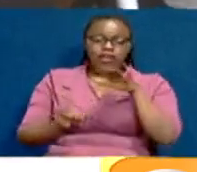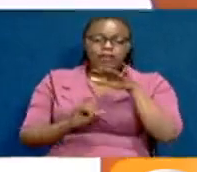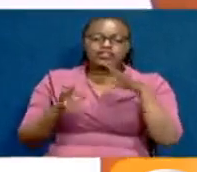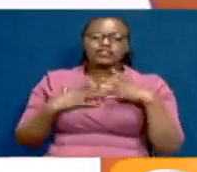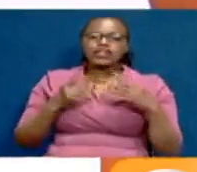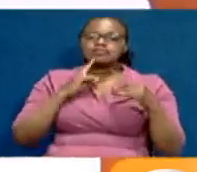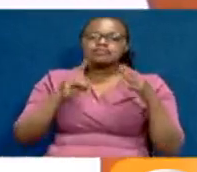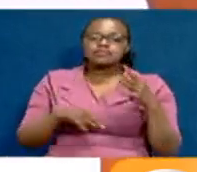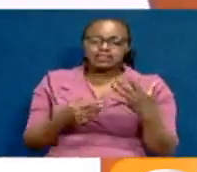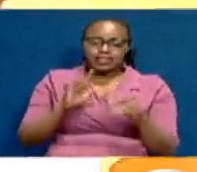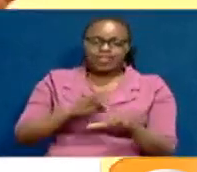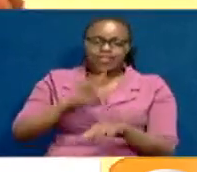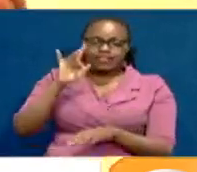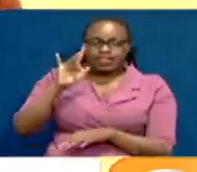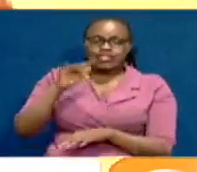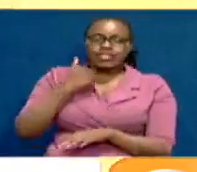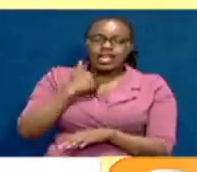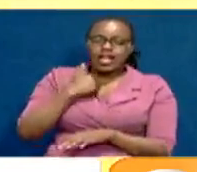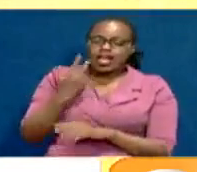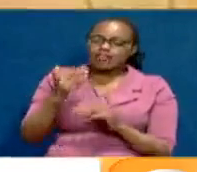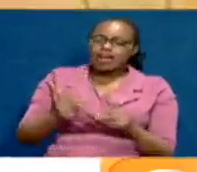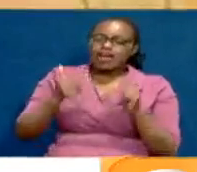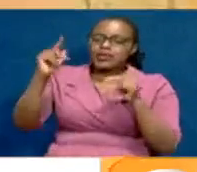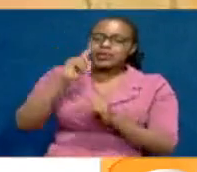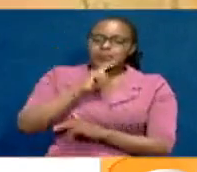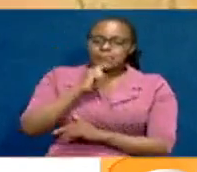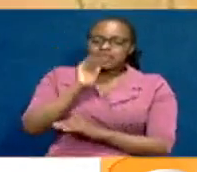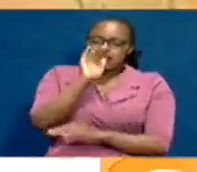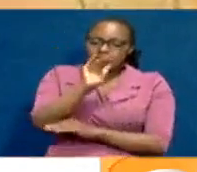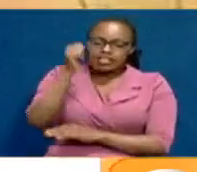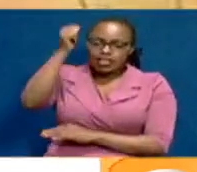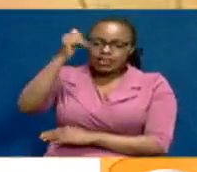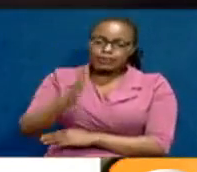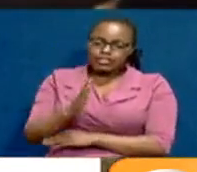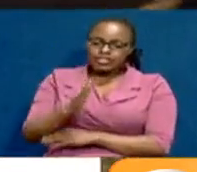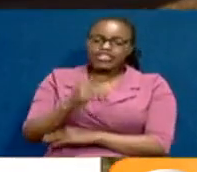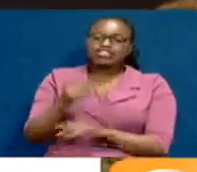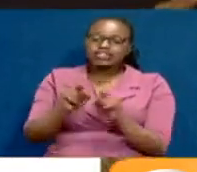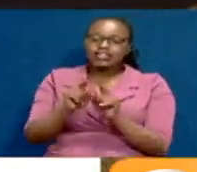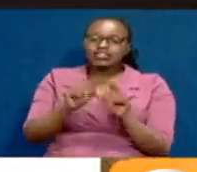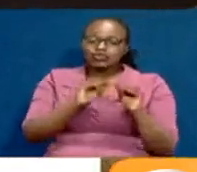of COVID-19 infections is worryingly high and is calling on politicians